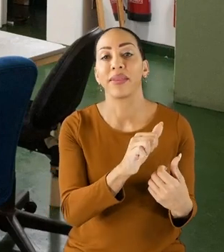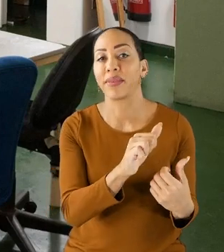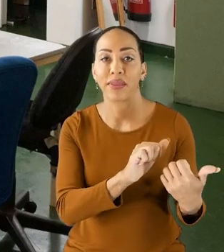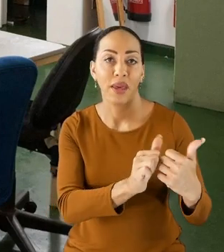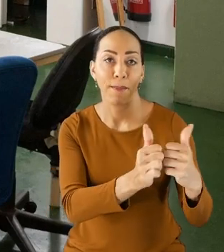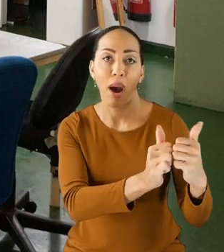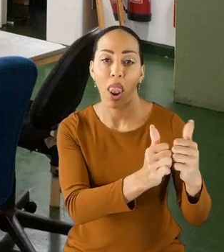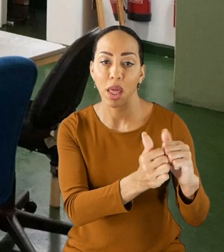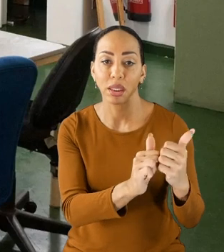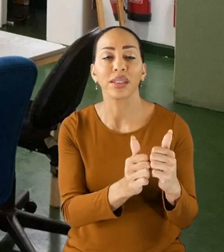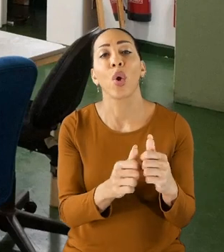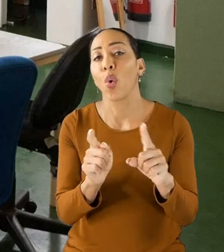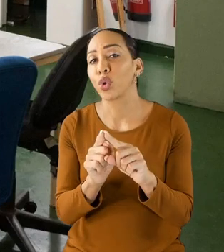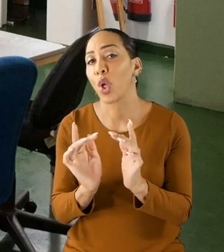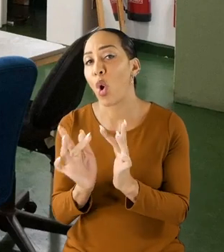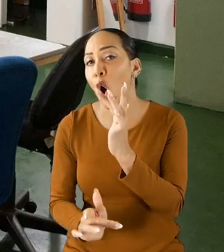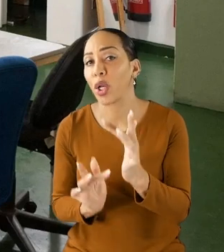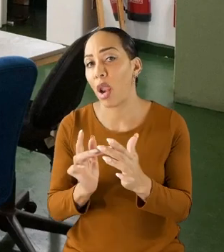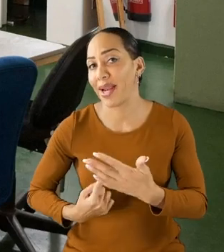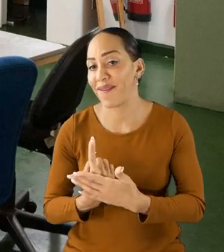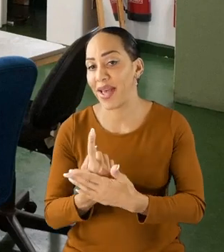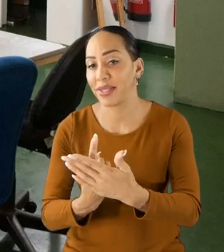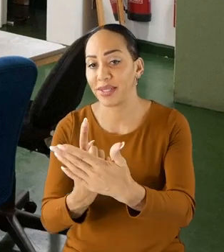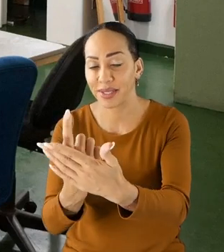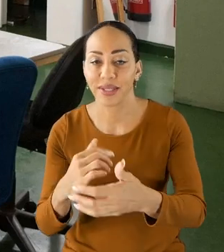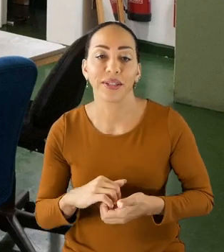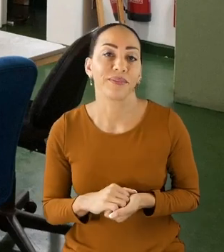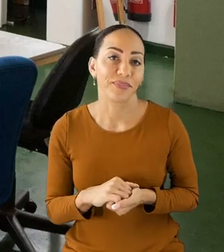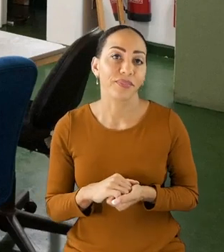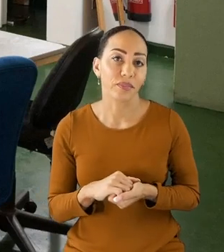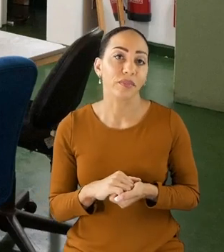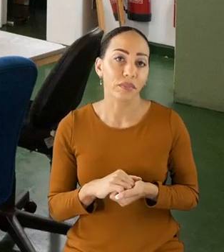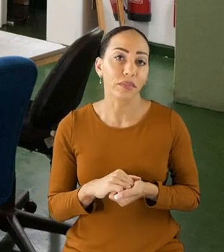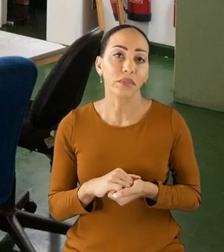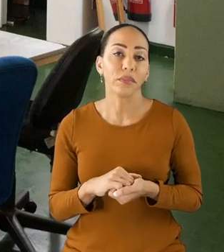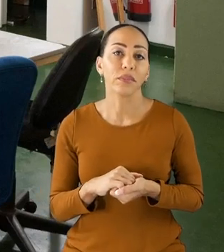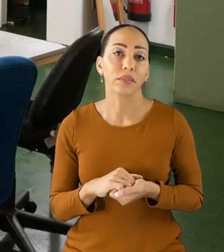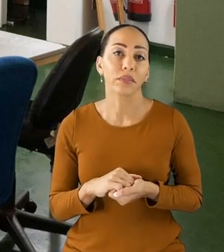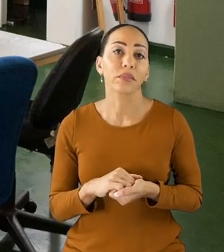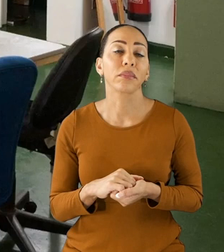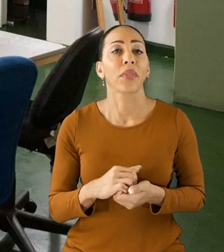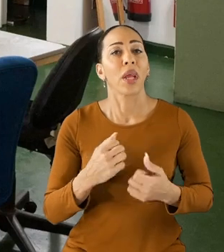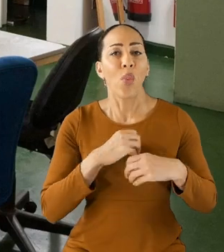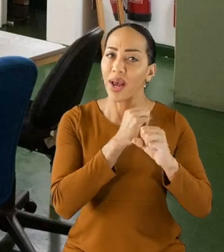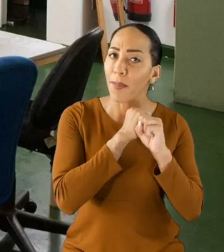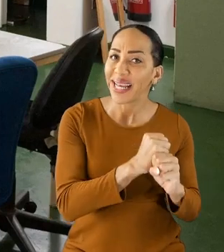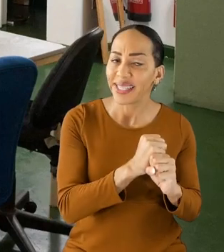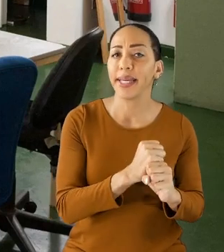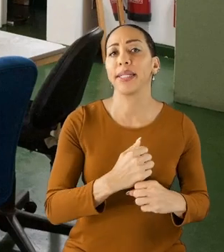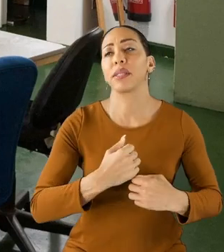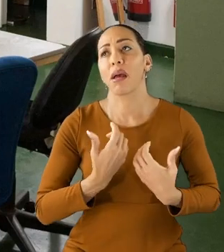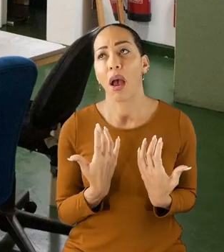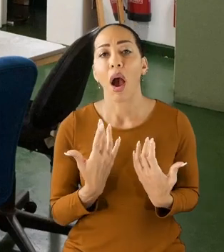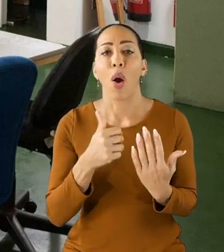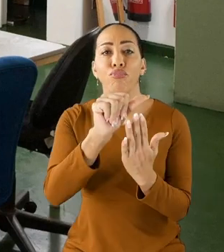partners and also online only events. We've committed to our events programme always having an online